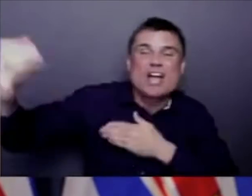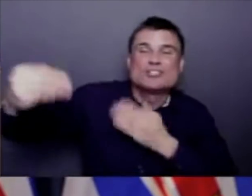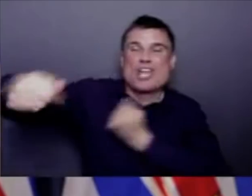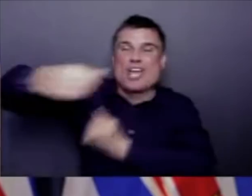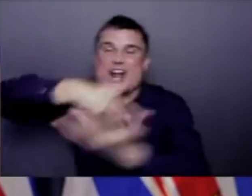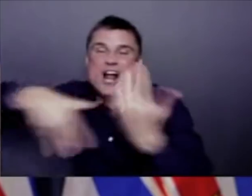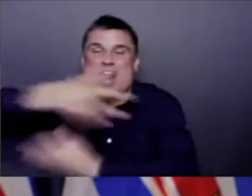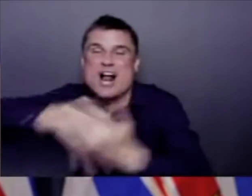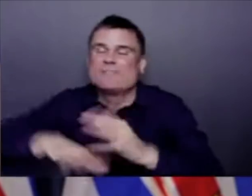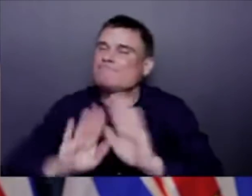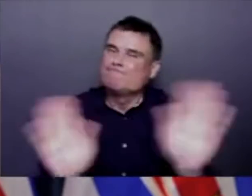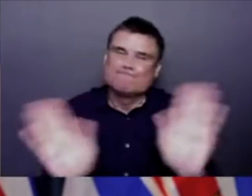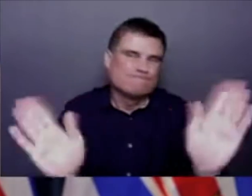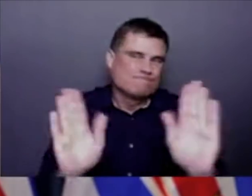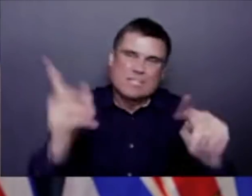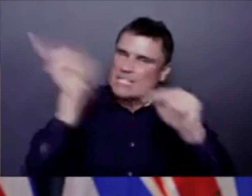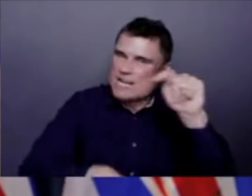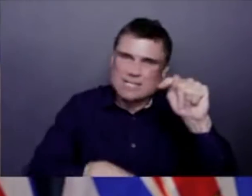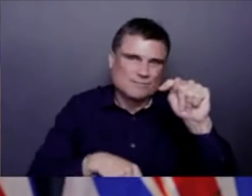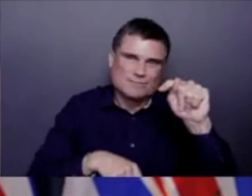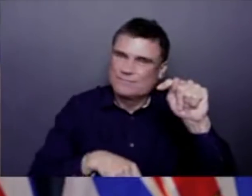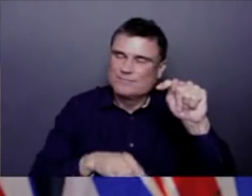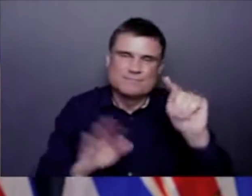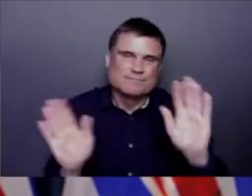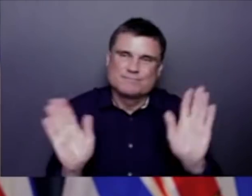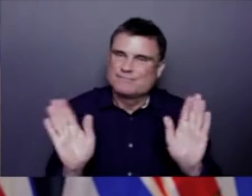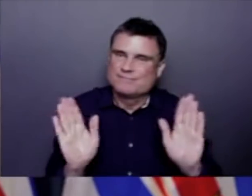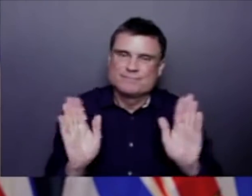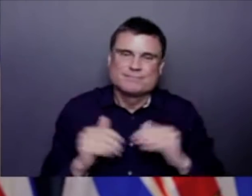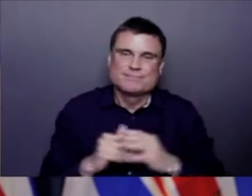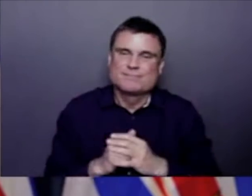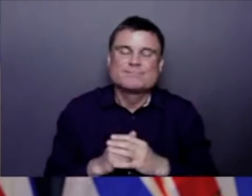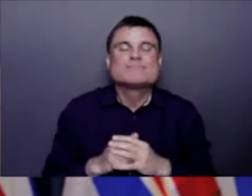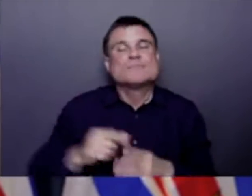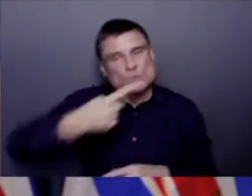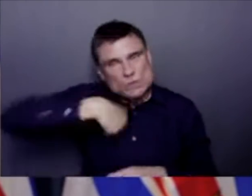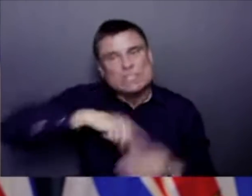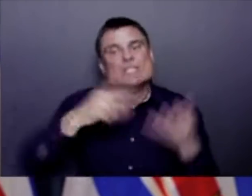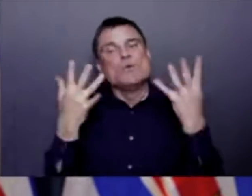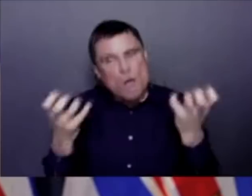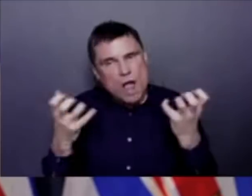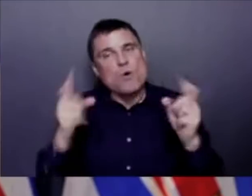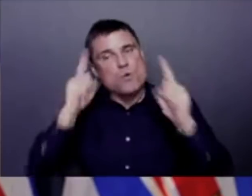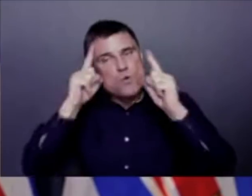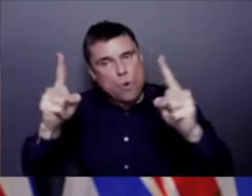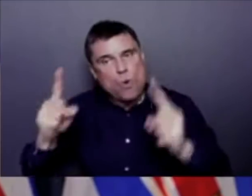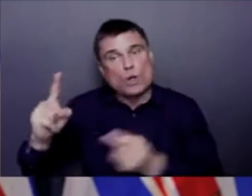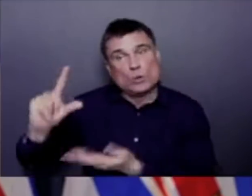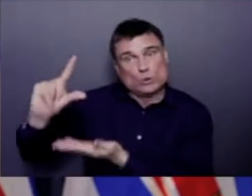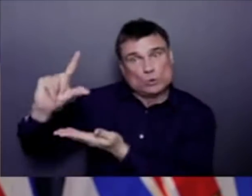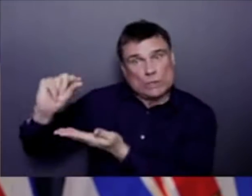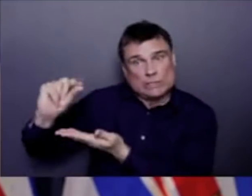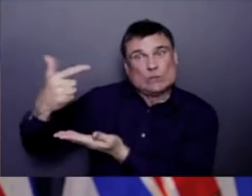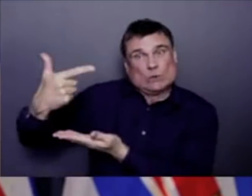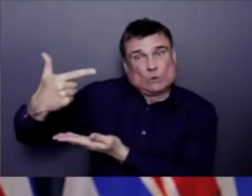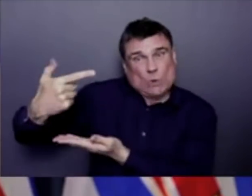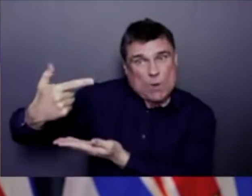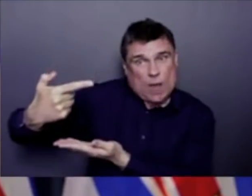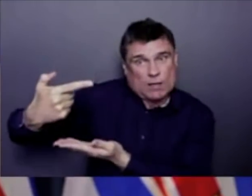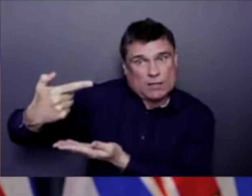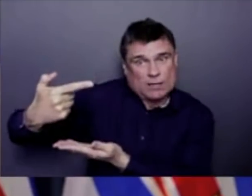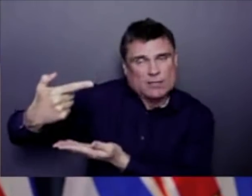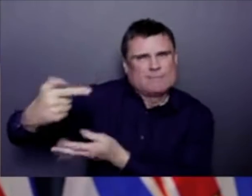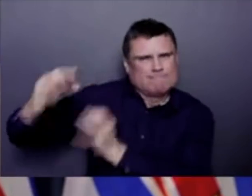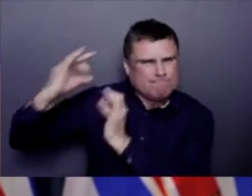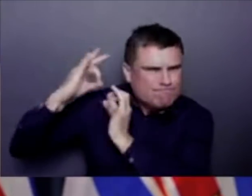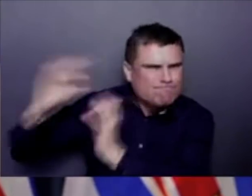that 2021 is in fact a better year. I just wanted to note with respect to